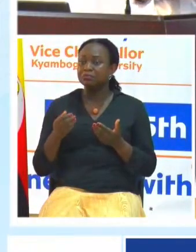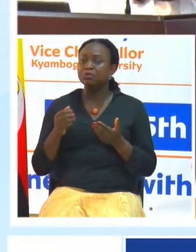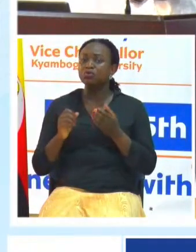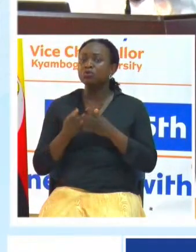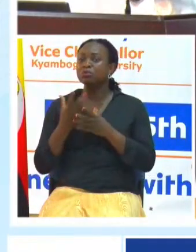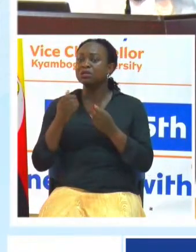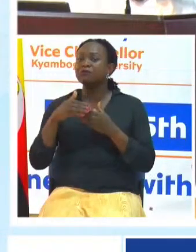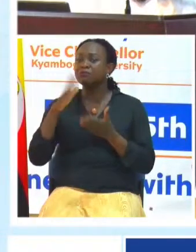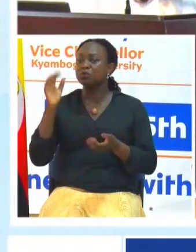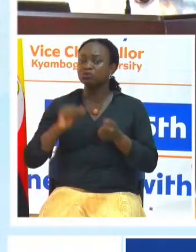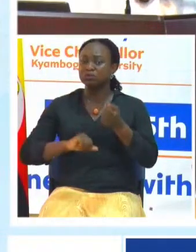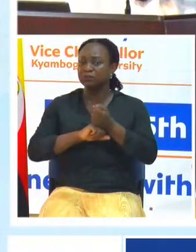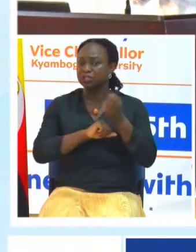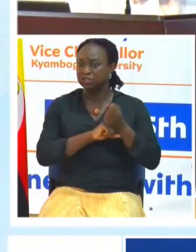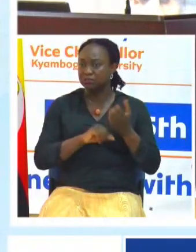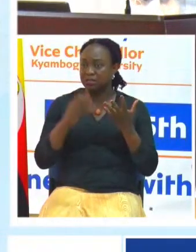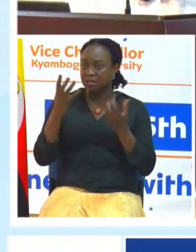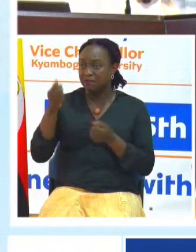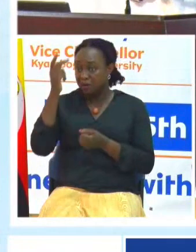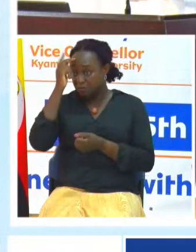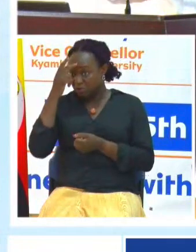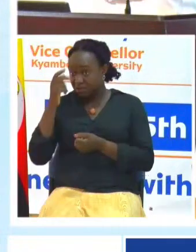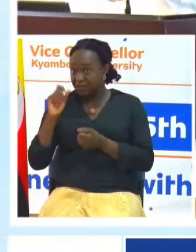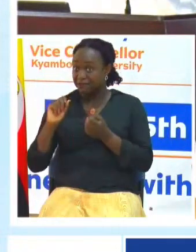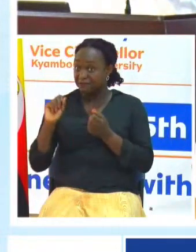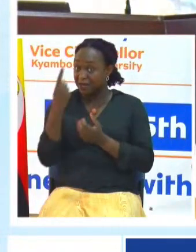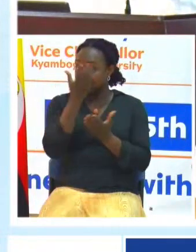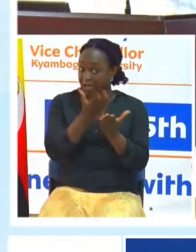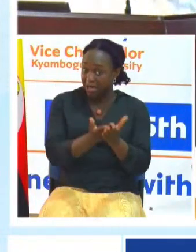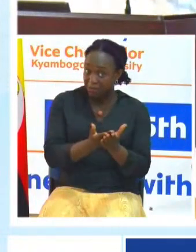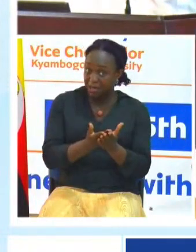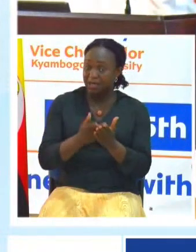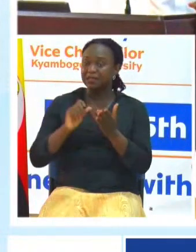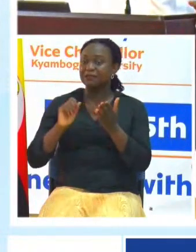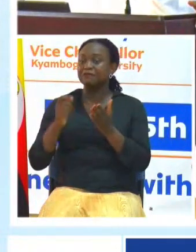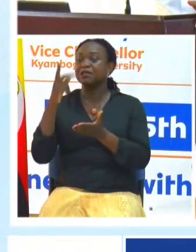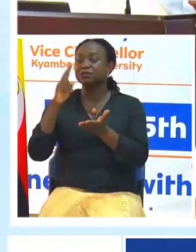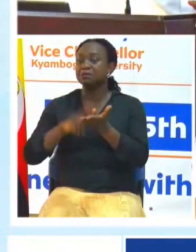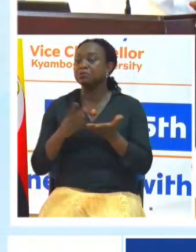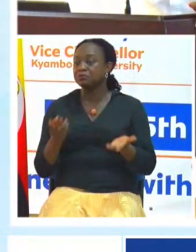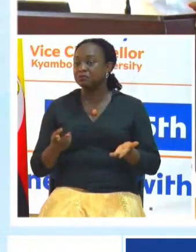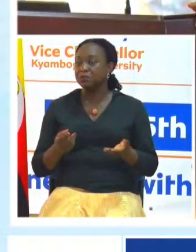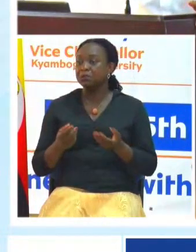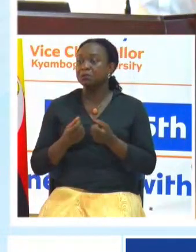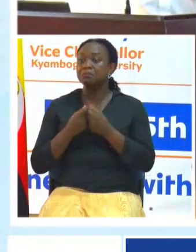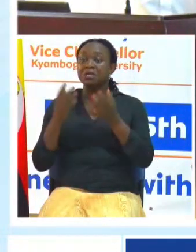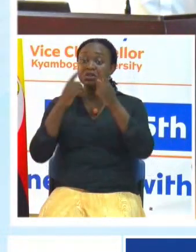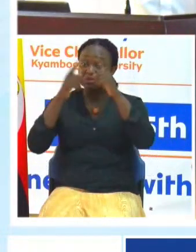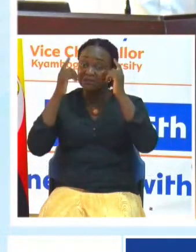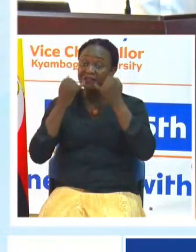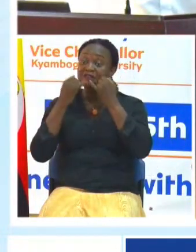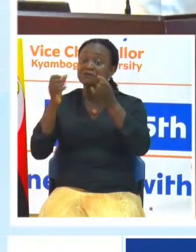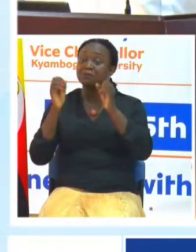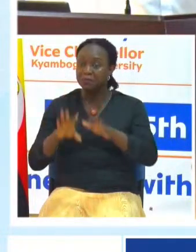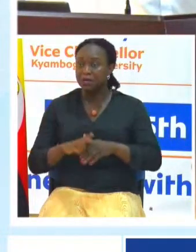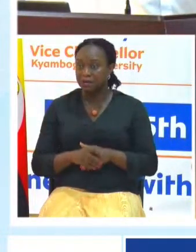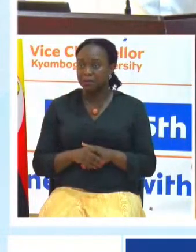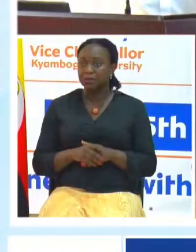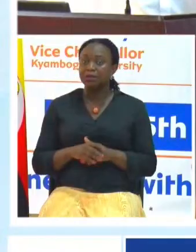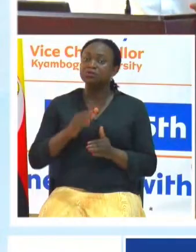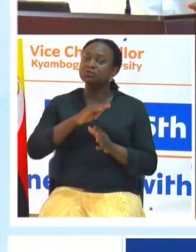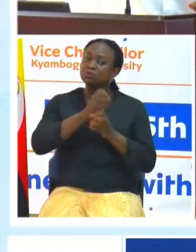scholarships. They have a policy of first come, first serve, but most of the universities will not tell you. So sometimes